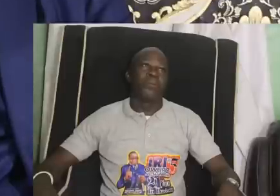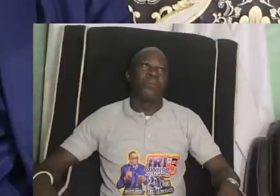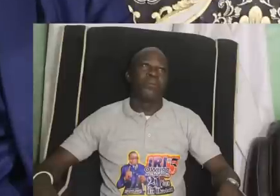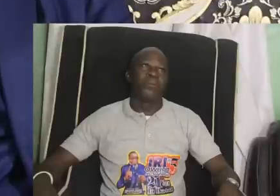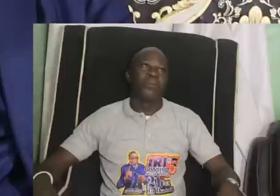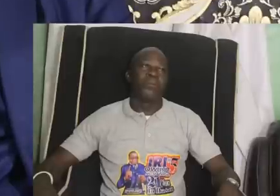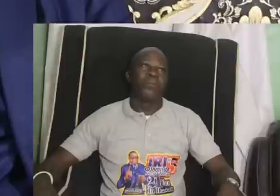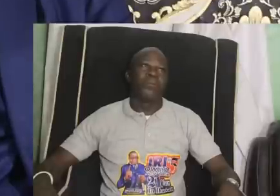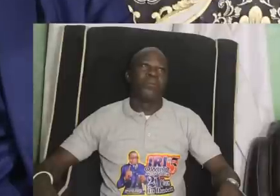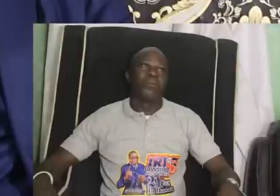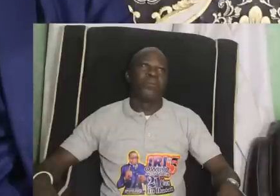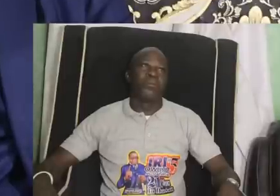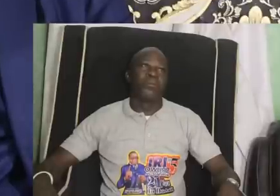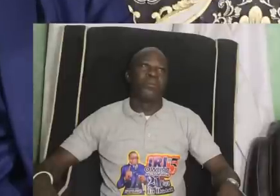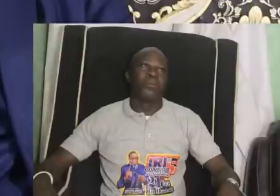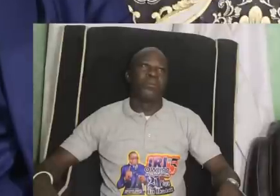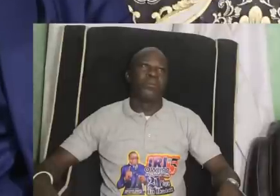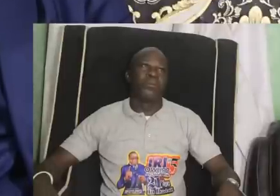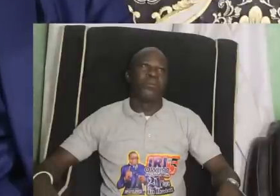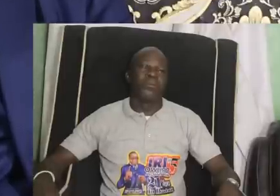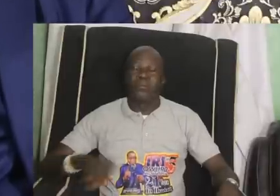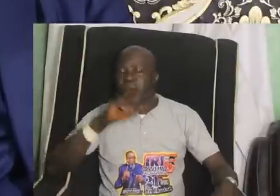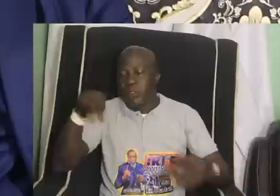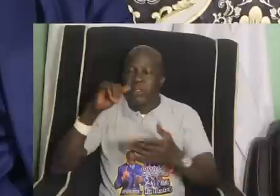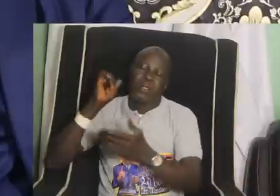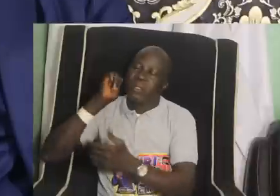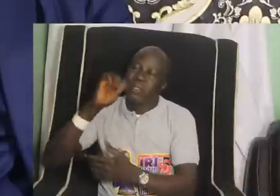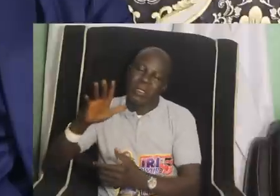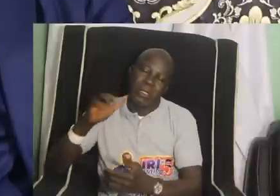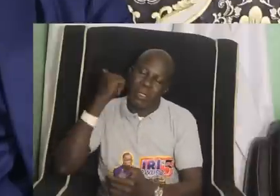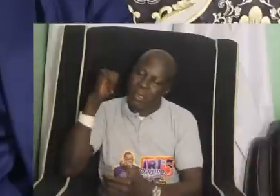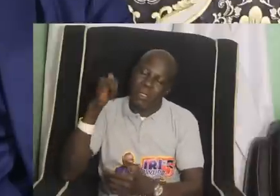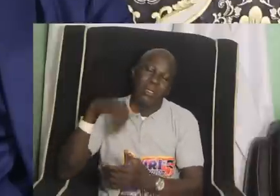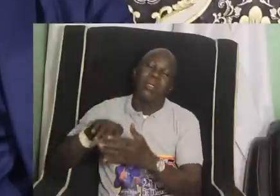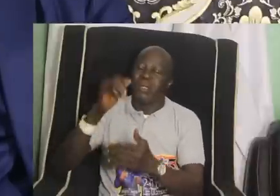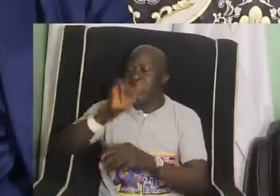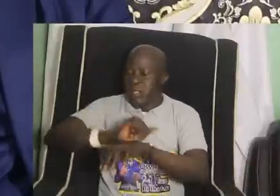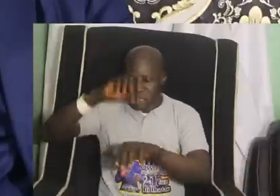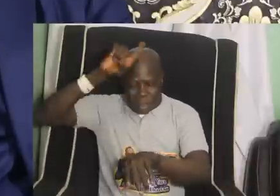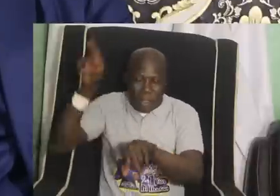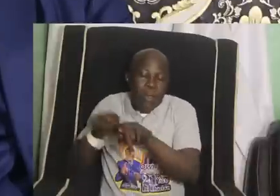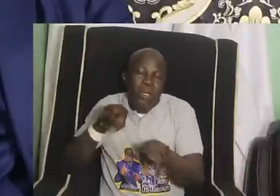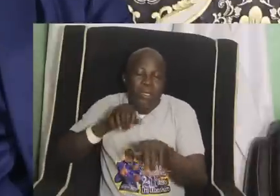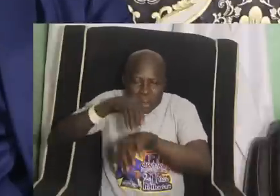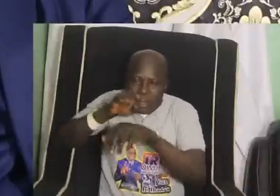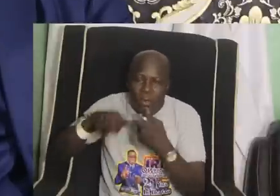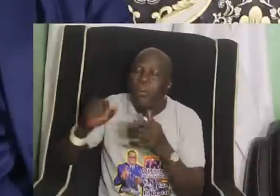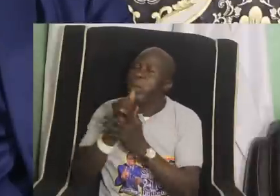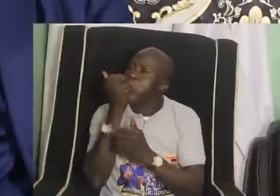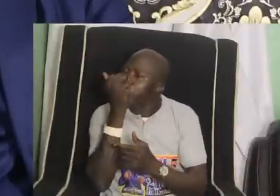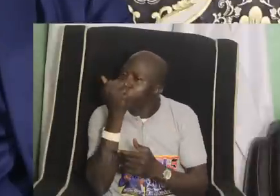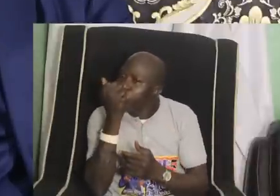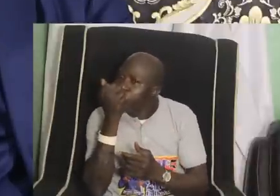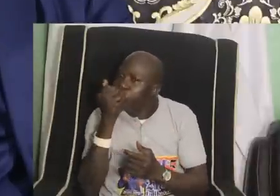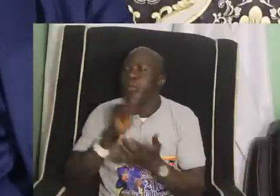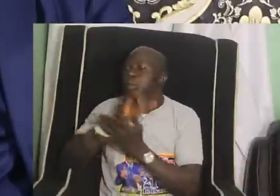loju aye to ti pe o de taji sibe this lady dream that her elderly sister send her to buy mango but on getting them she find out